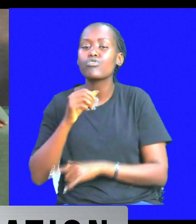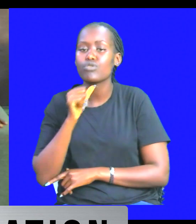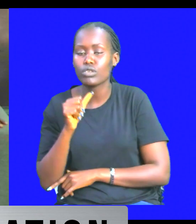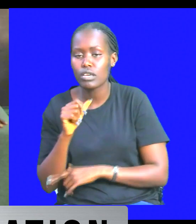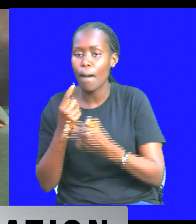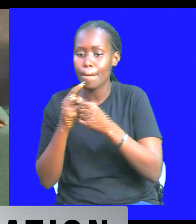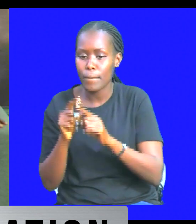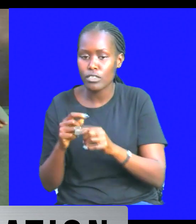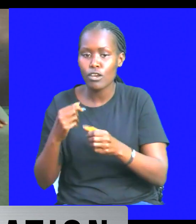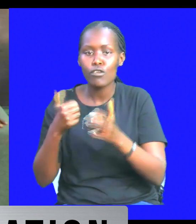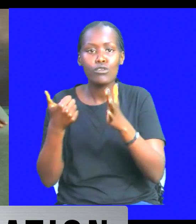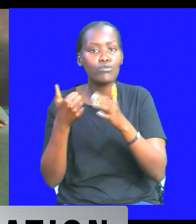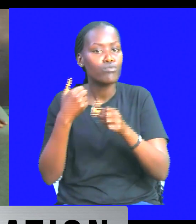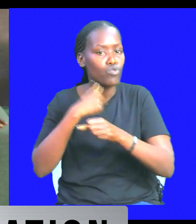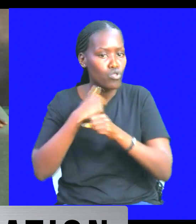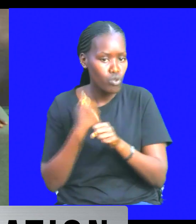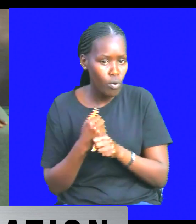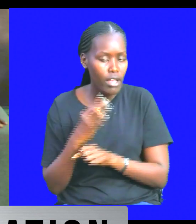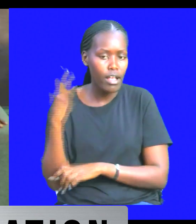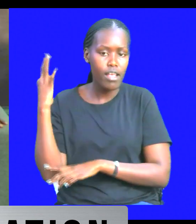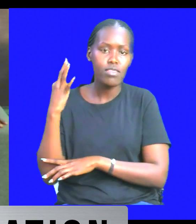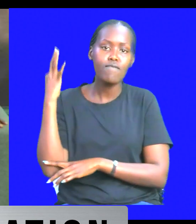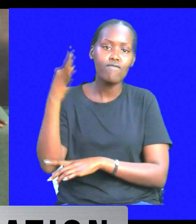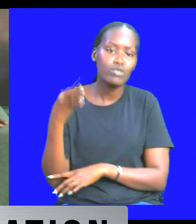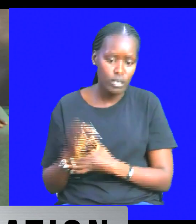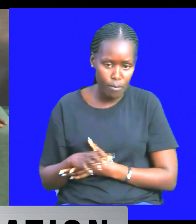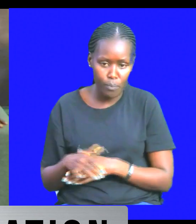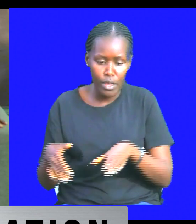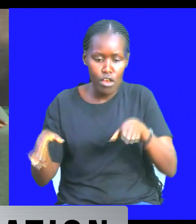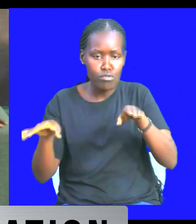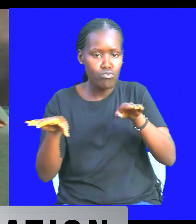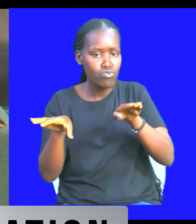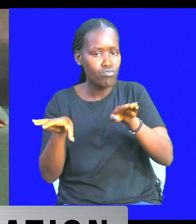that we seal the gaps of,